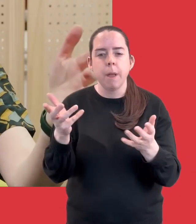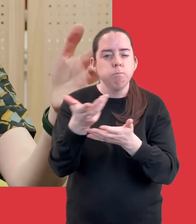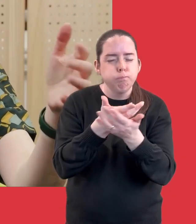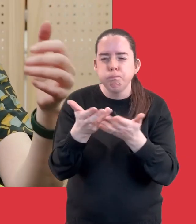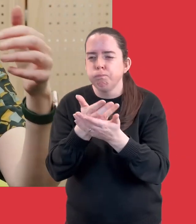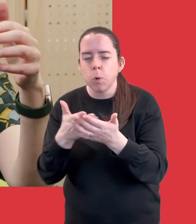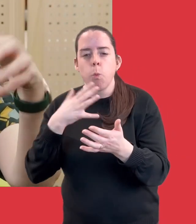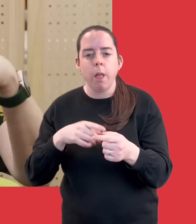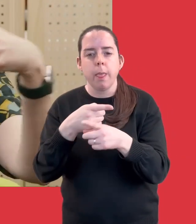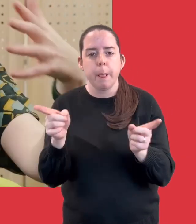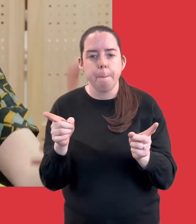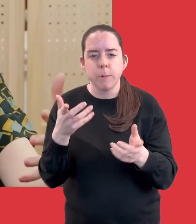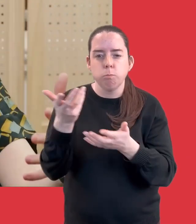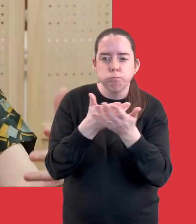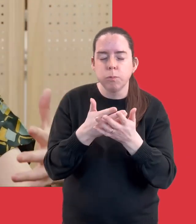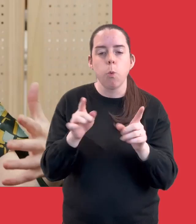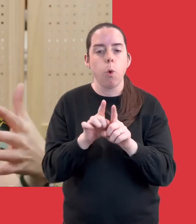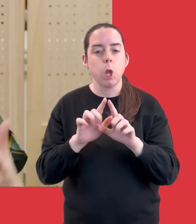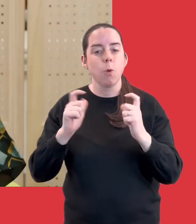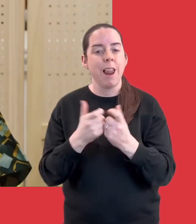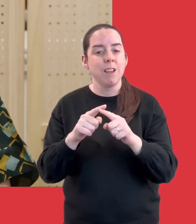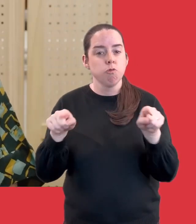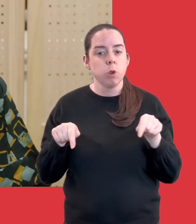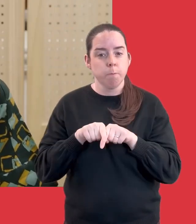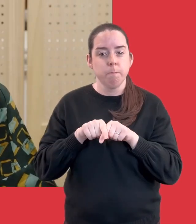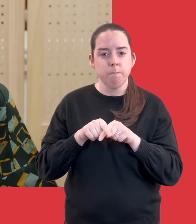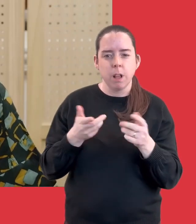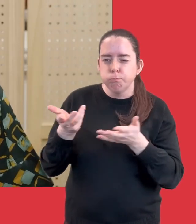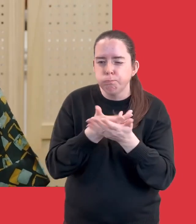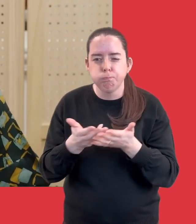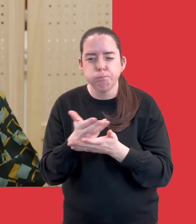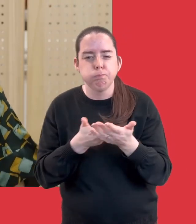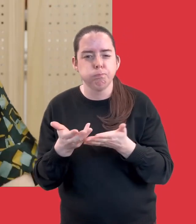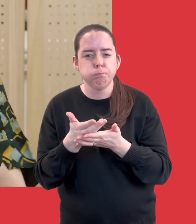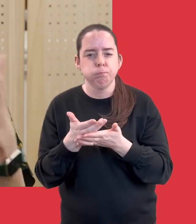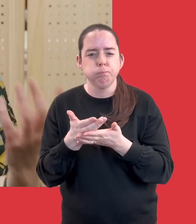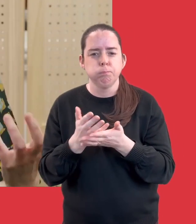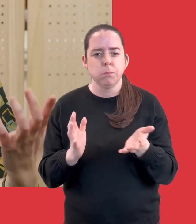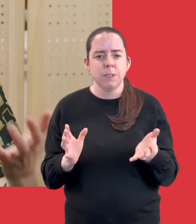after the play, and that we hope will happen in classrooms as well, in terms of,